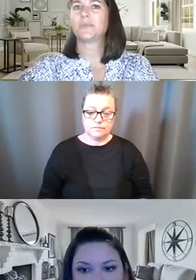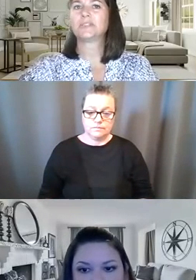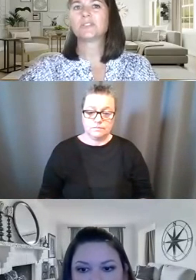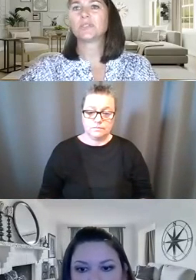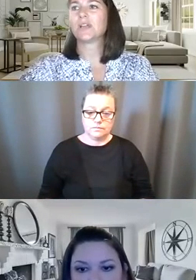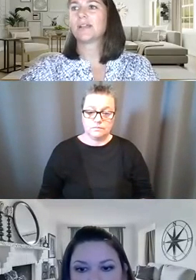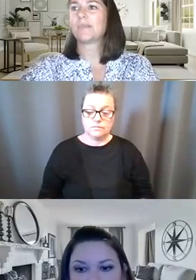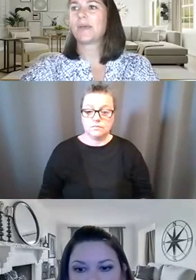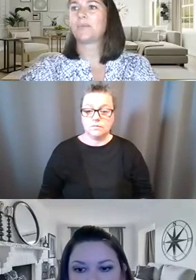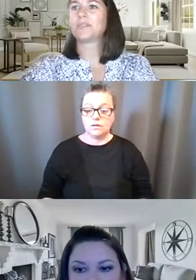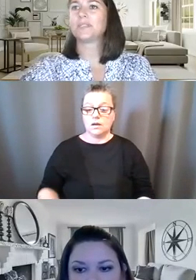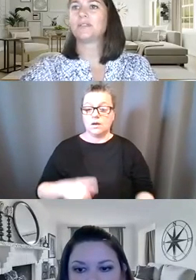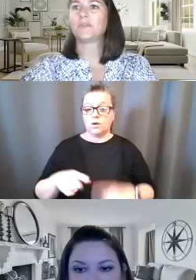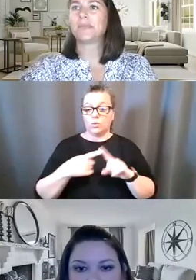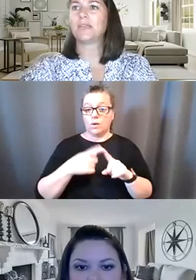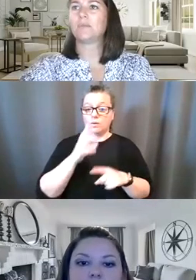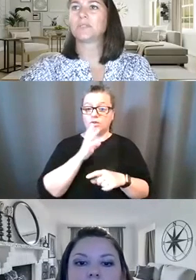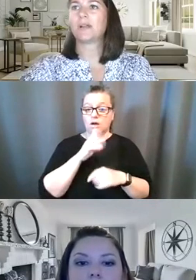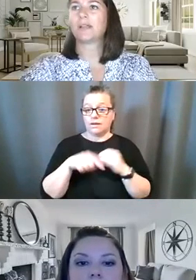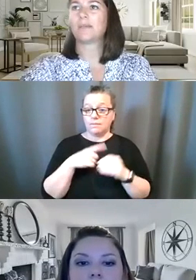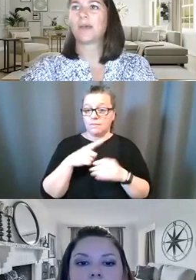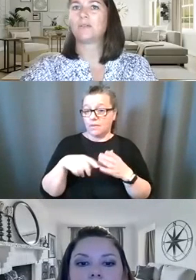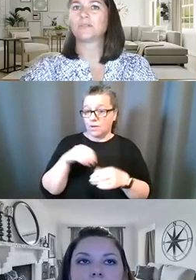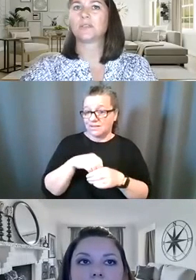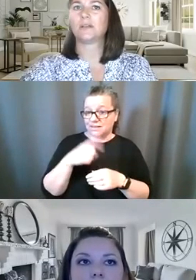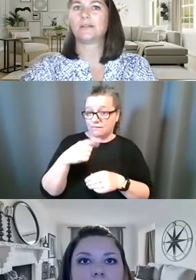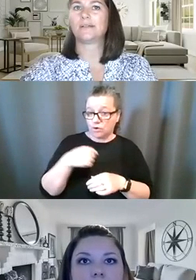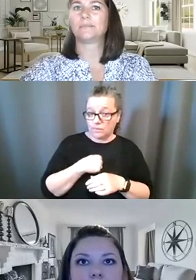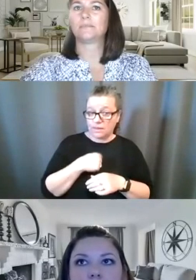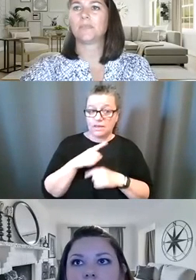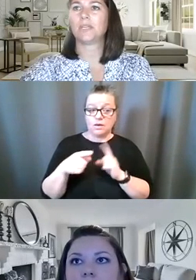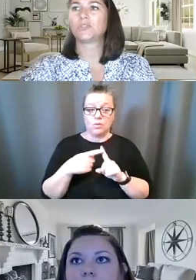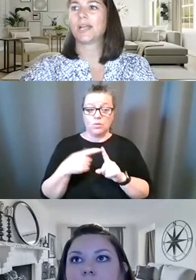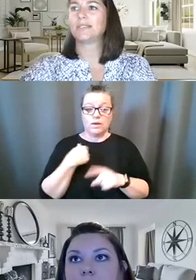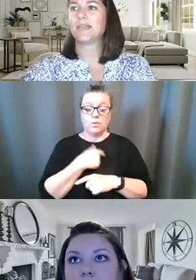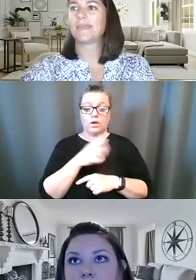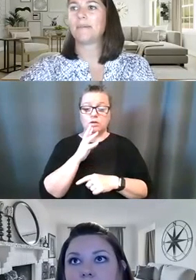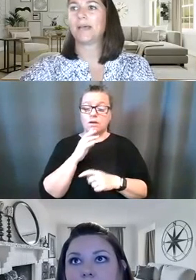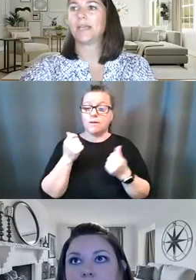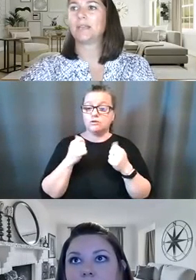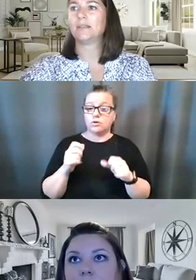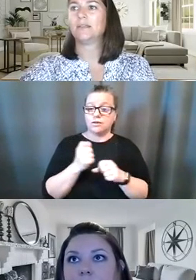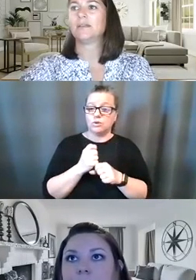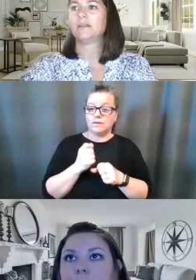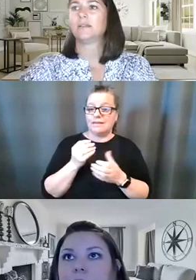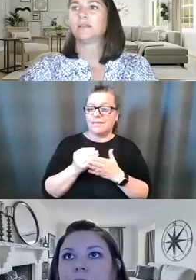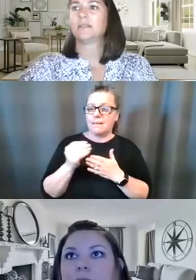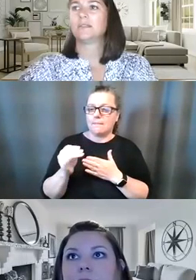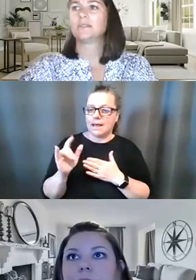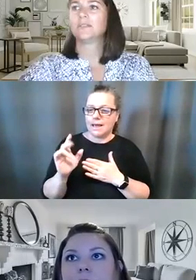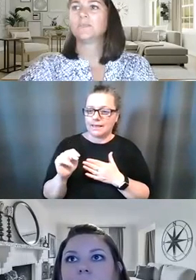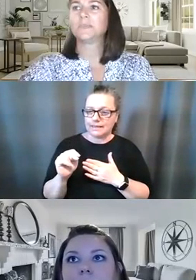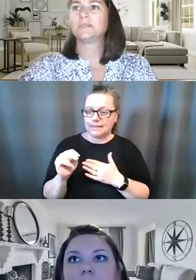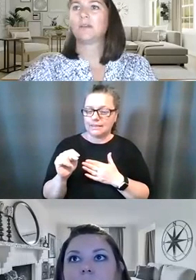Supervisors, when we're talking about the what's in it for me, when we're talking about, trying to get that buy-in,